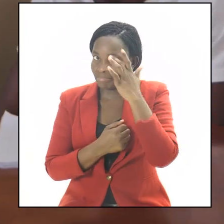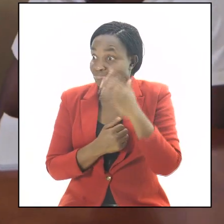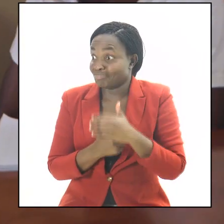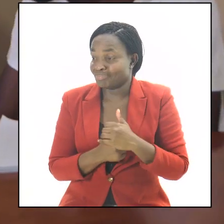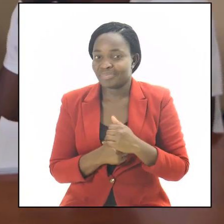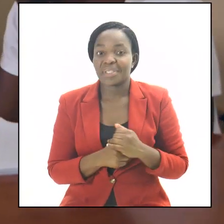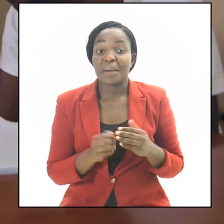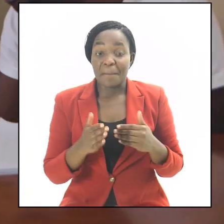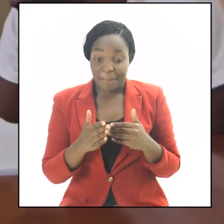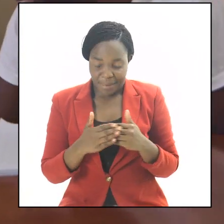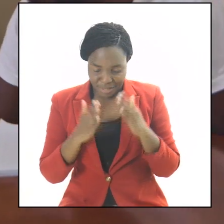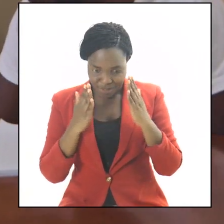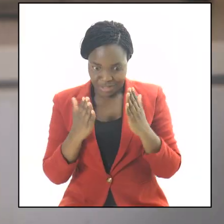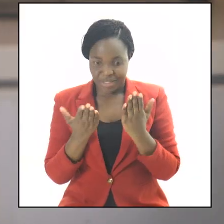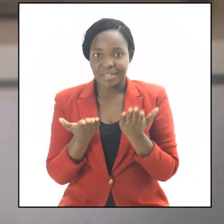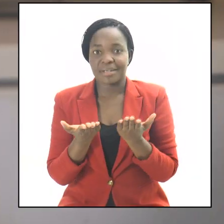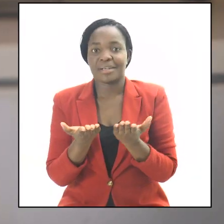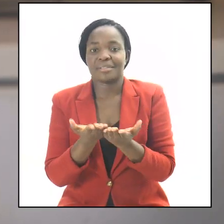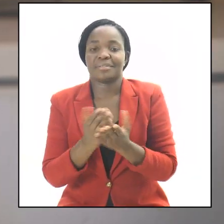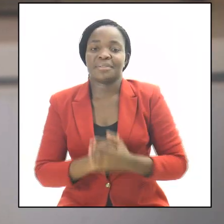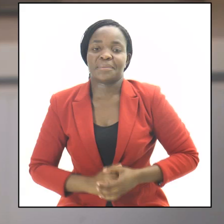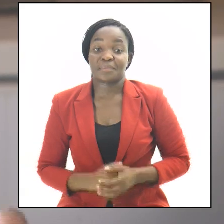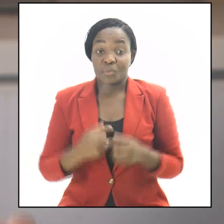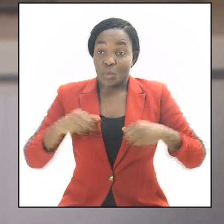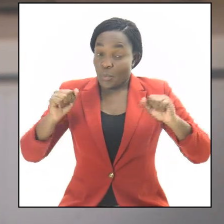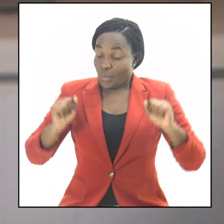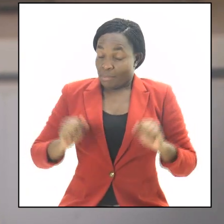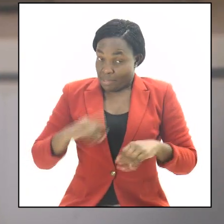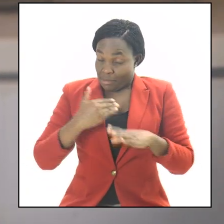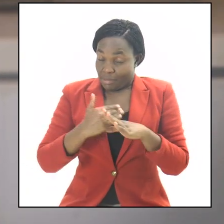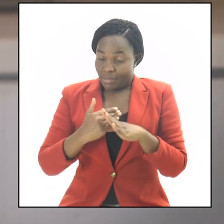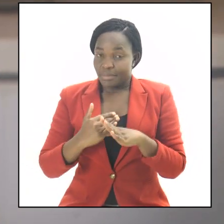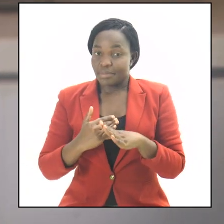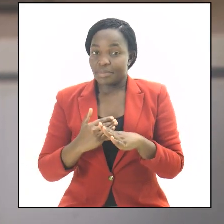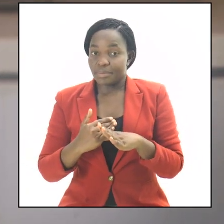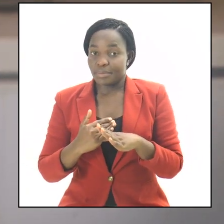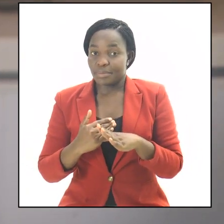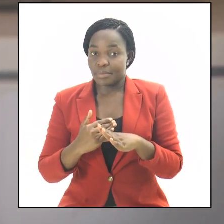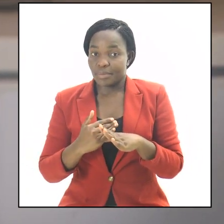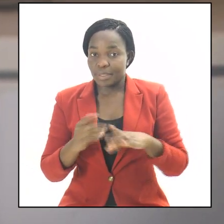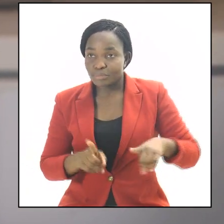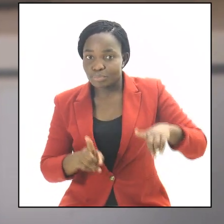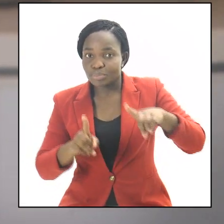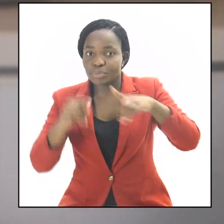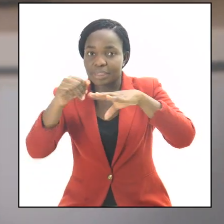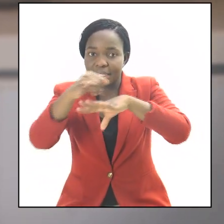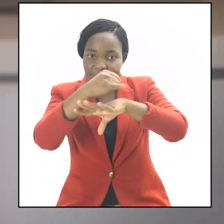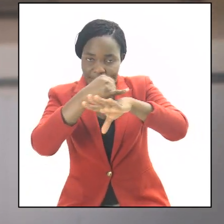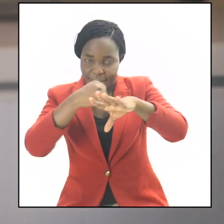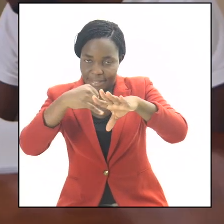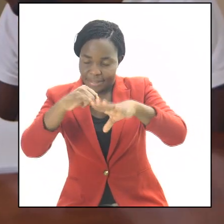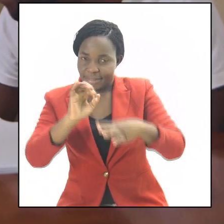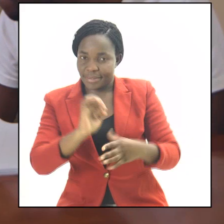to get back to serious business here. We have to find and work out the perimeter and area of a